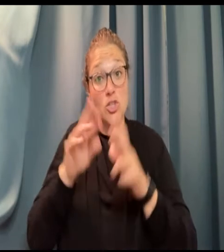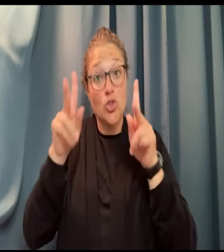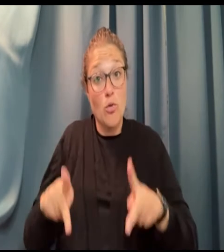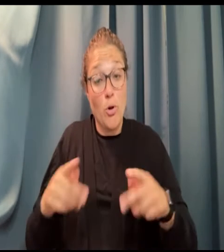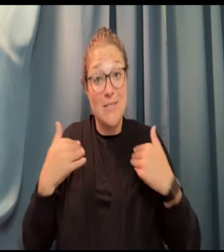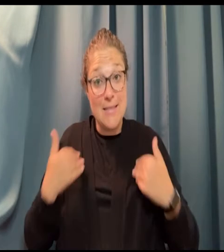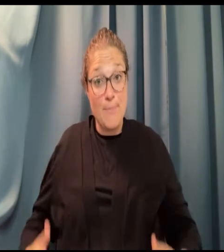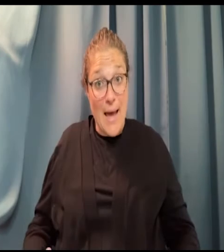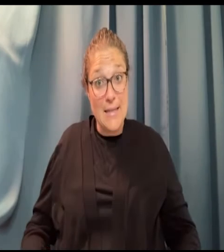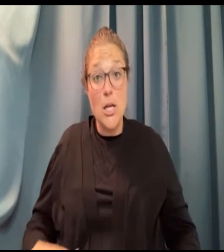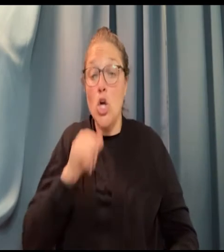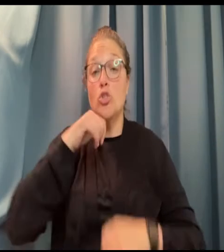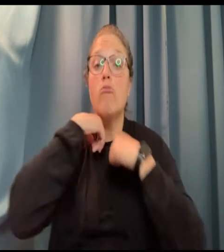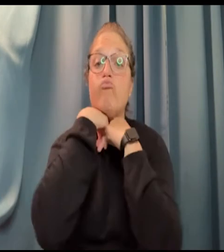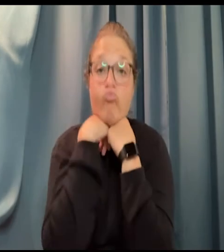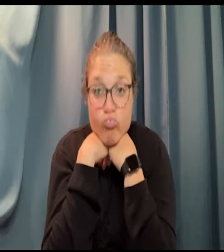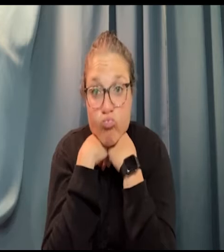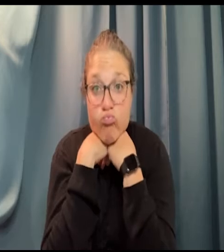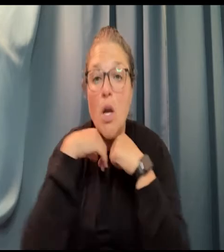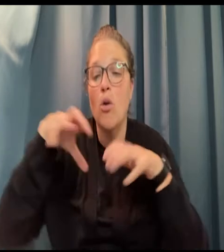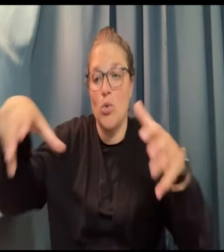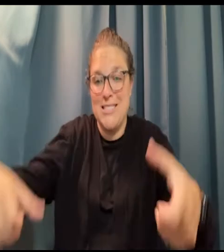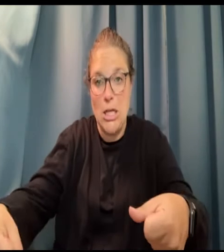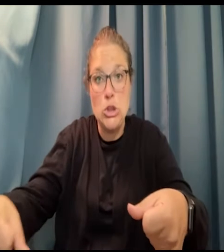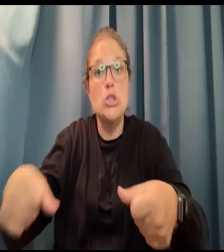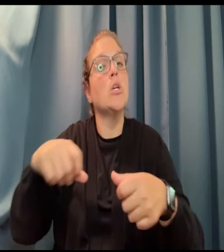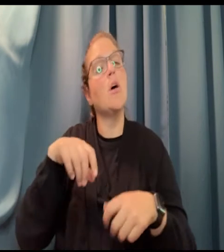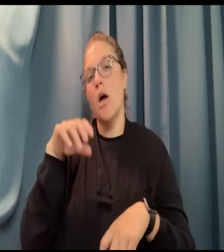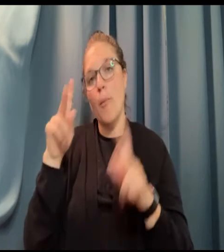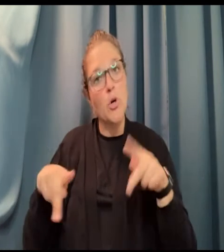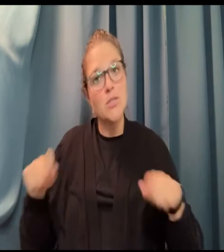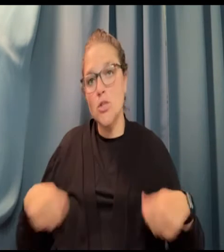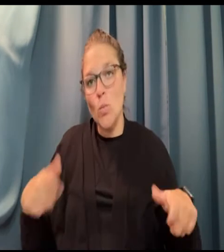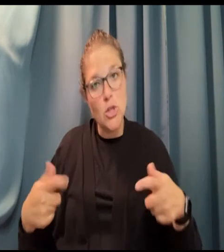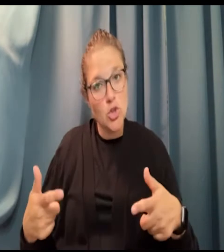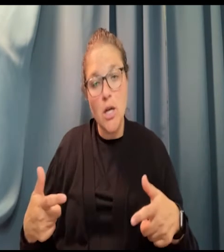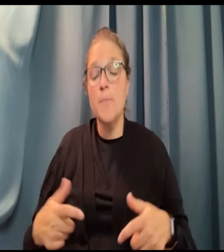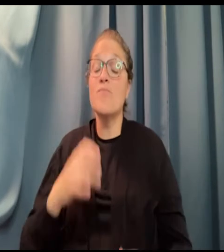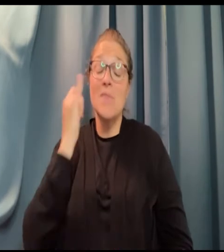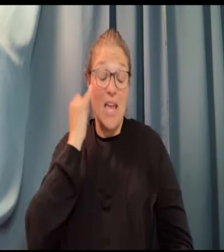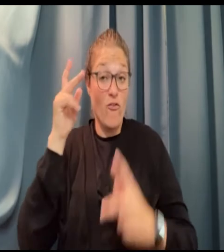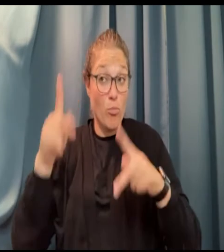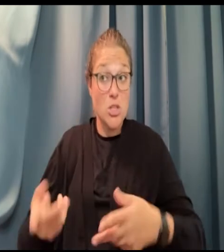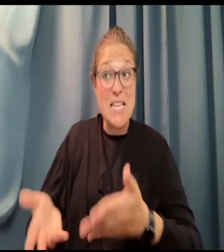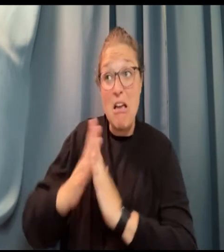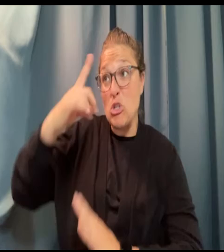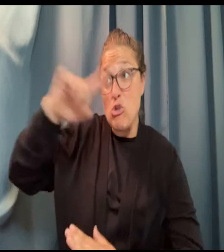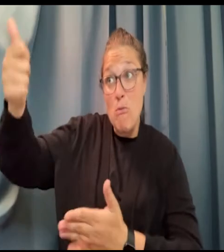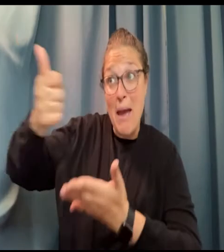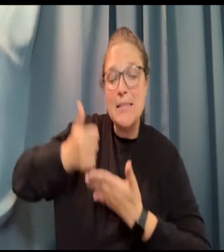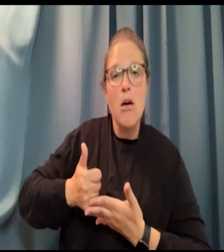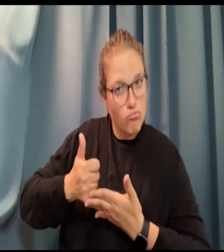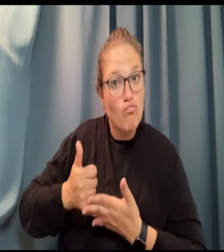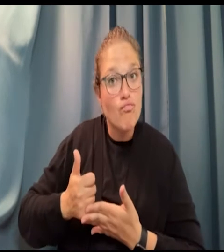number 5 on the list. Don't lean against or place your hand on someone's wheelchair. If a person asks